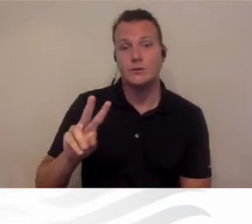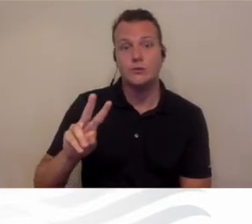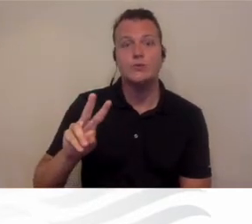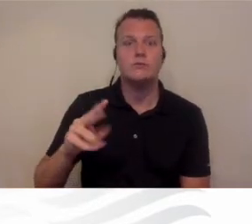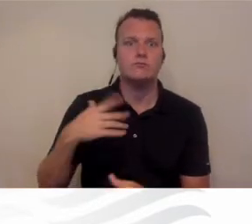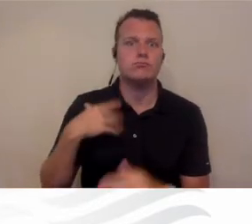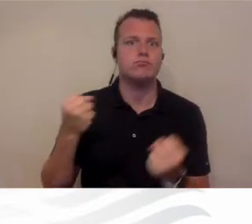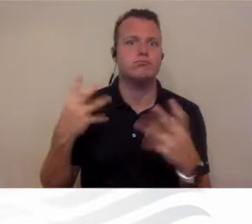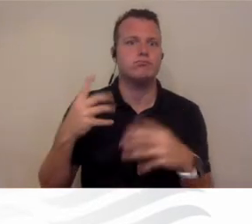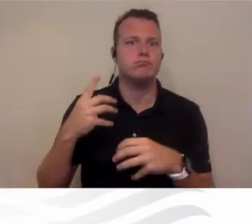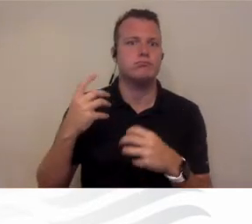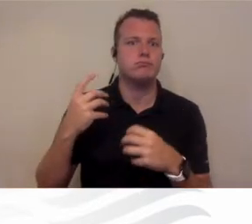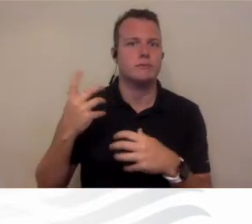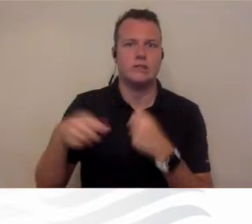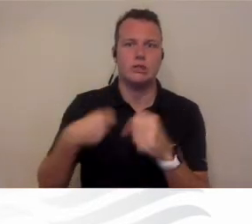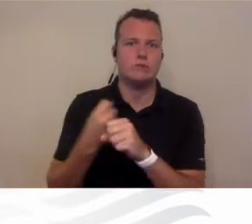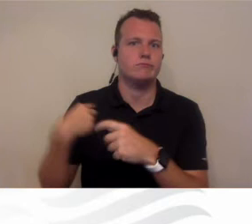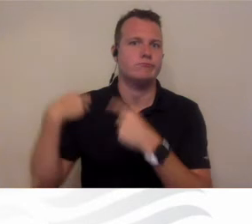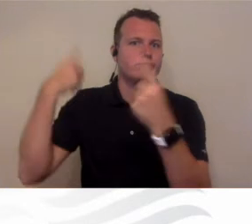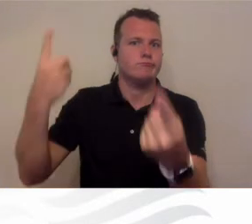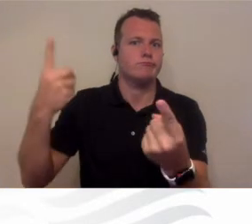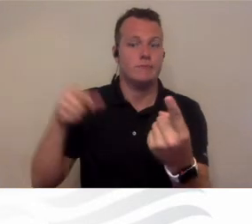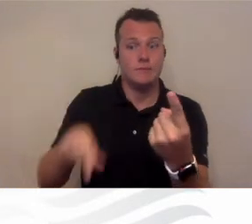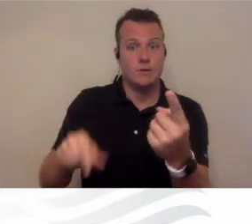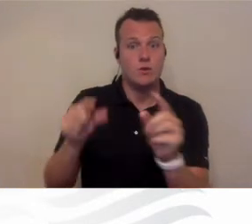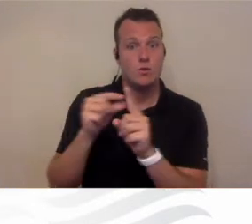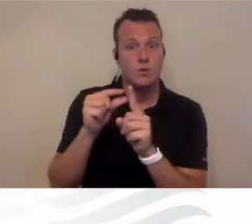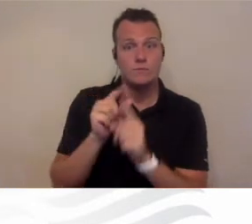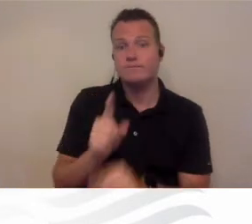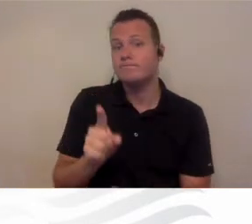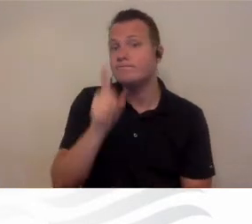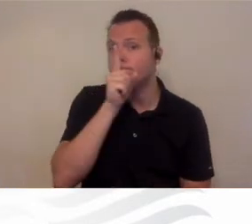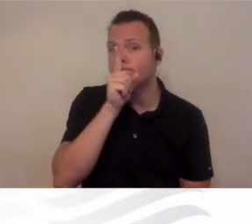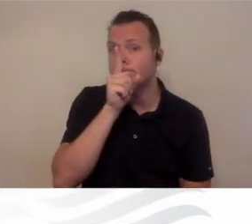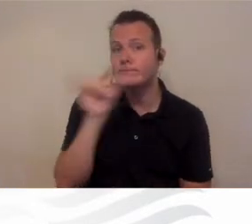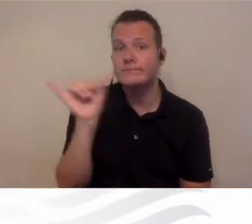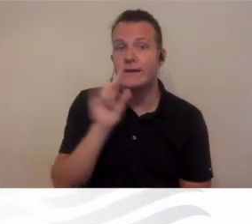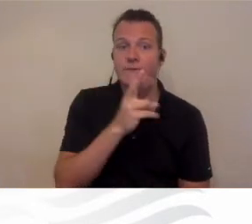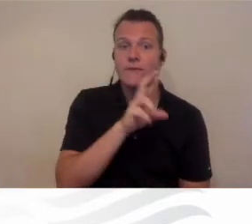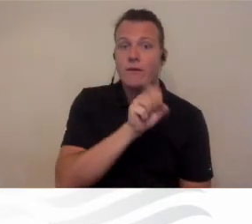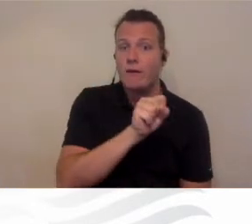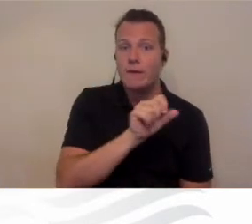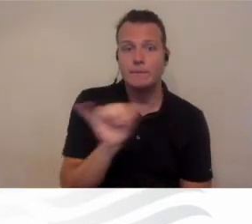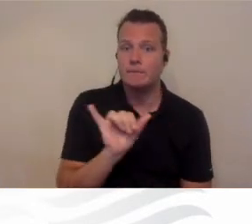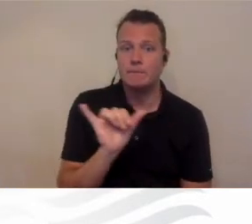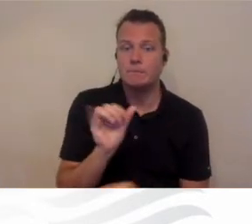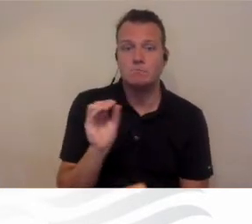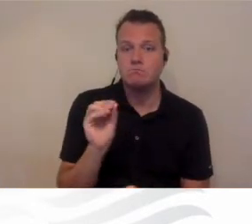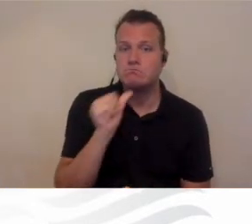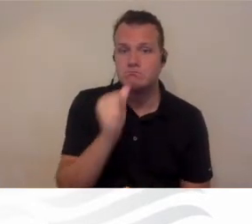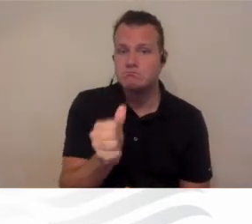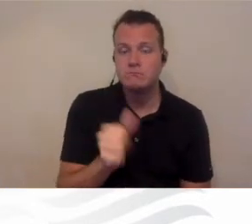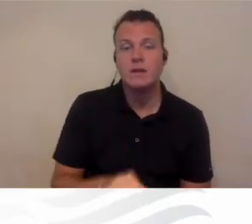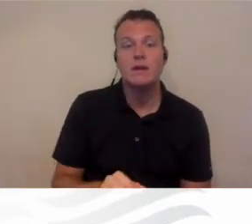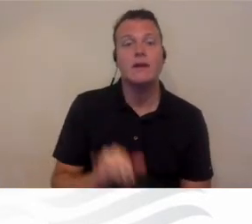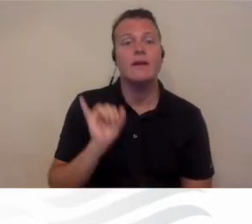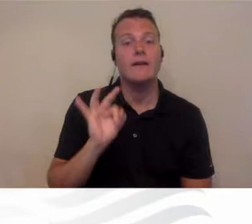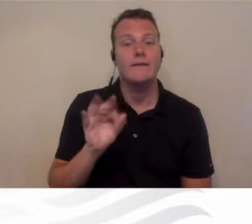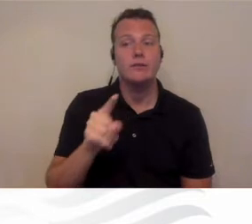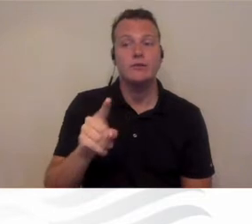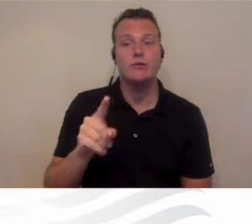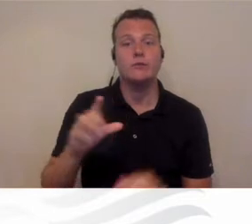and it has no mention of anything like VRA does. So if you're using, block in a